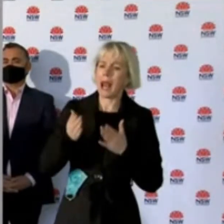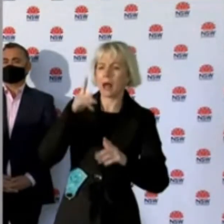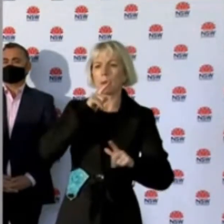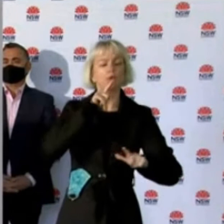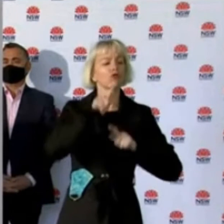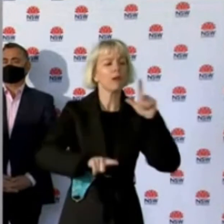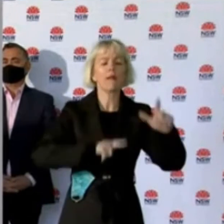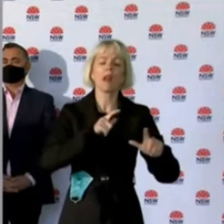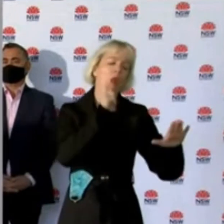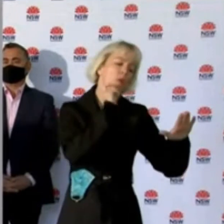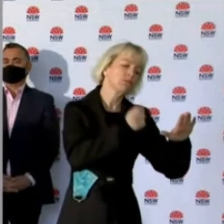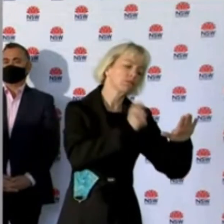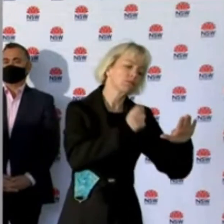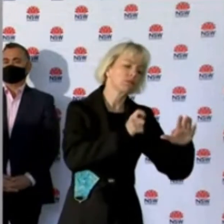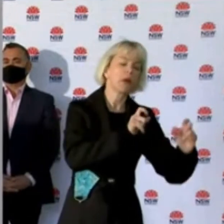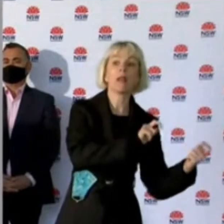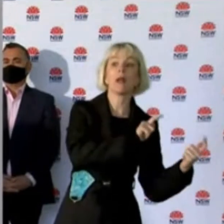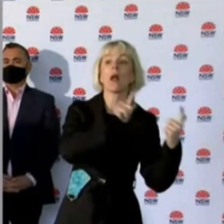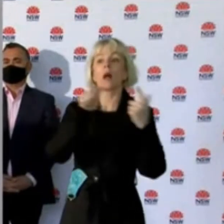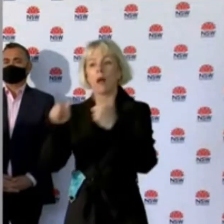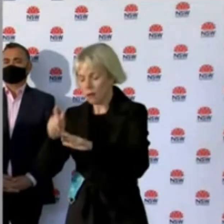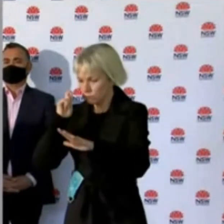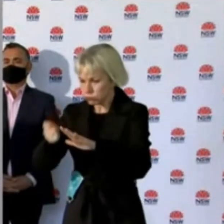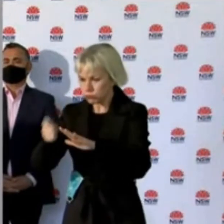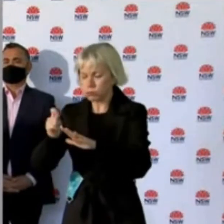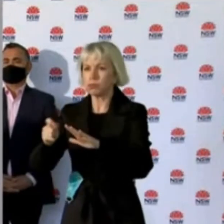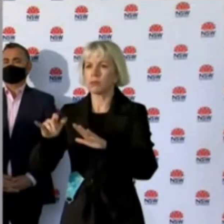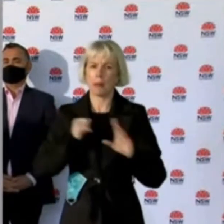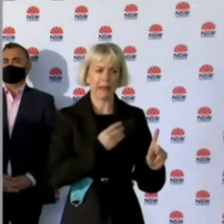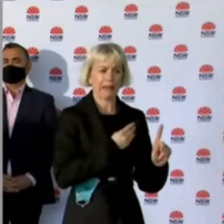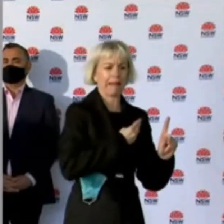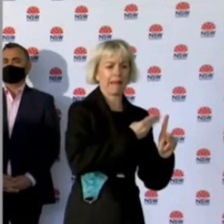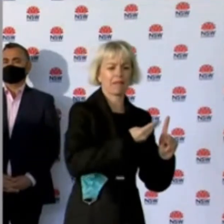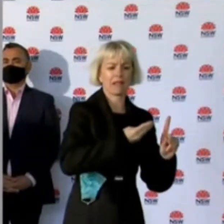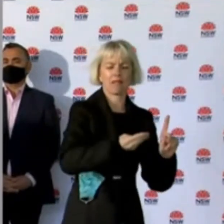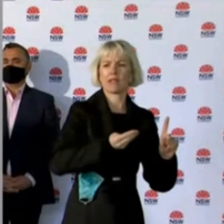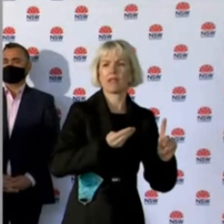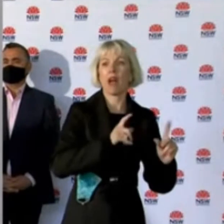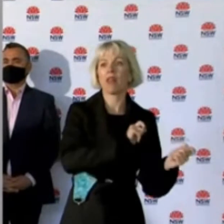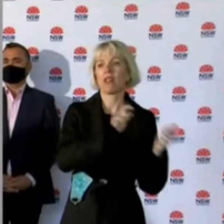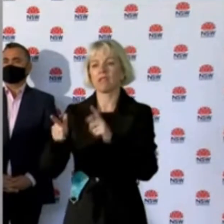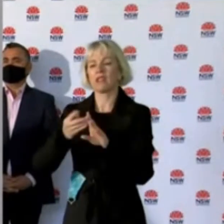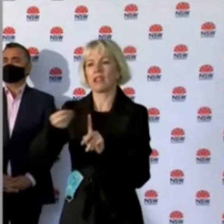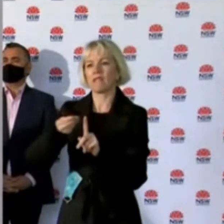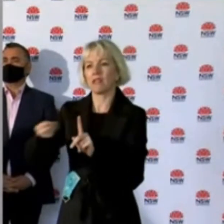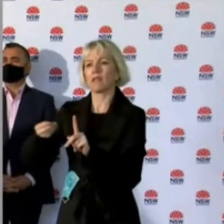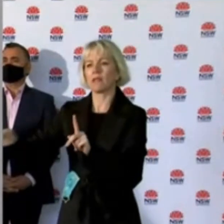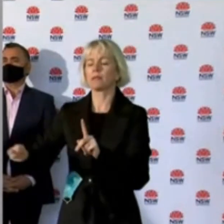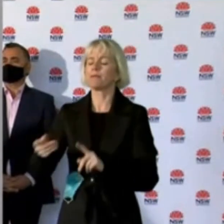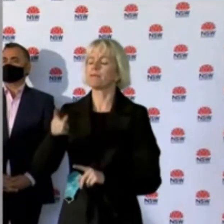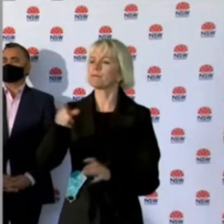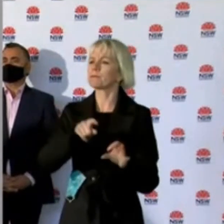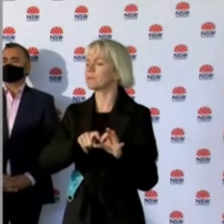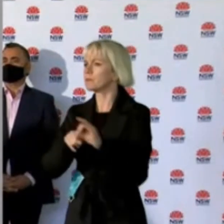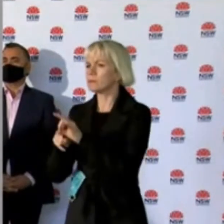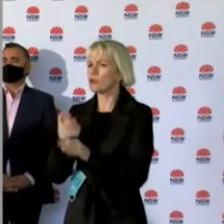sites, possibly whilst infectious, and that's the risk we really need to come down on. If we're serious, I'm sorry. Specifically about exemptions, sorry, I just want to hone in on